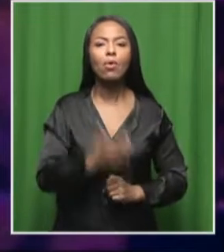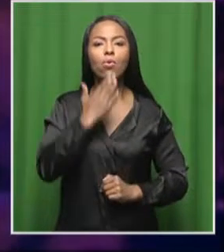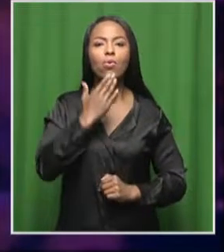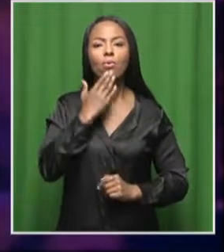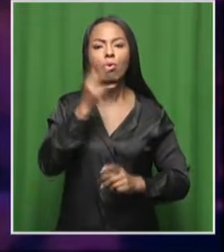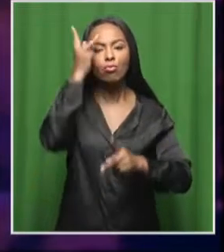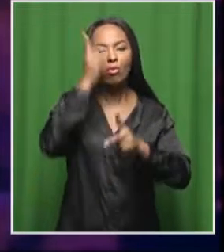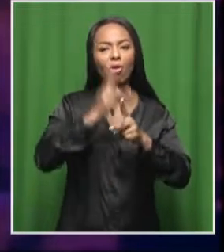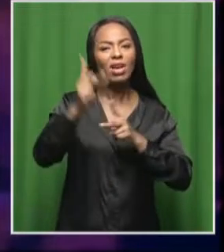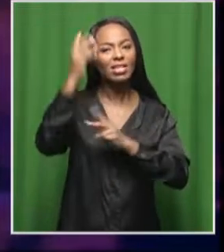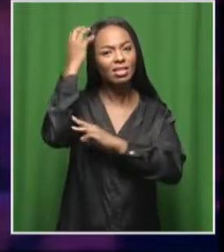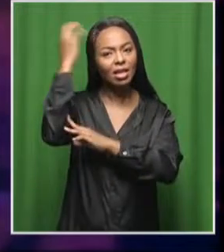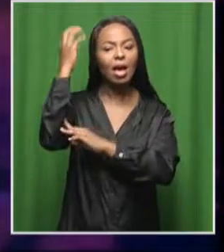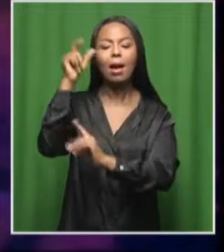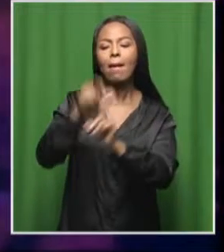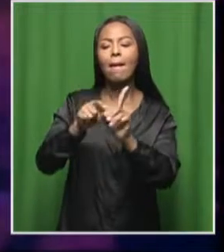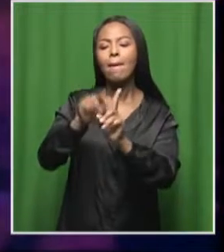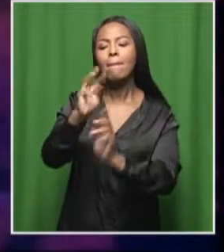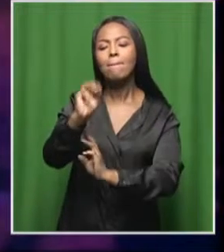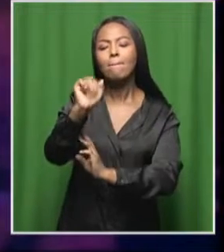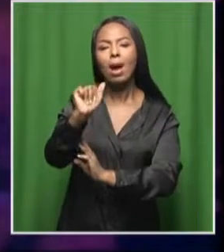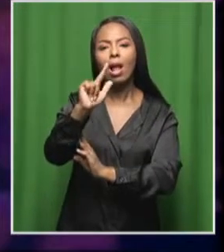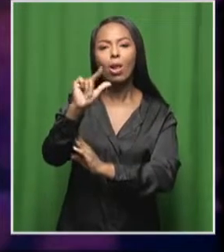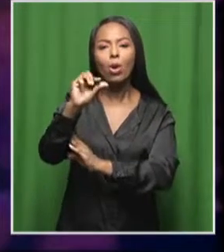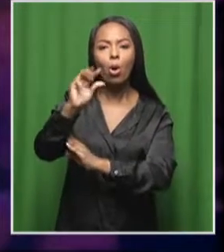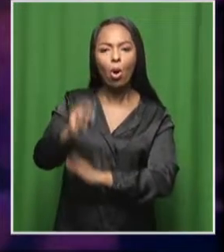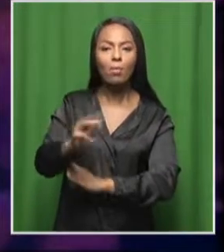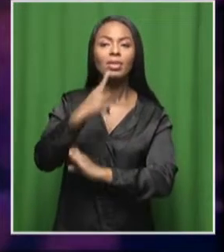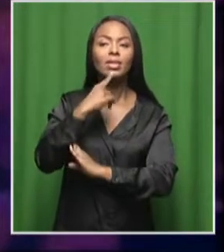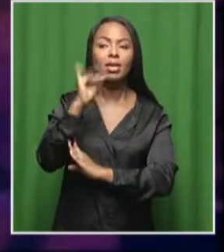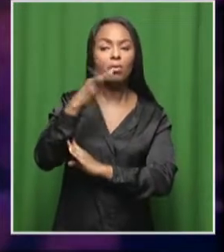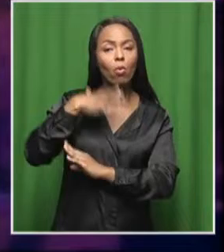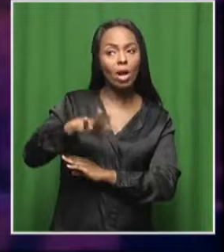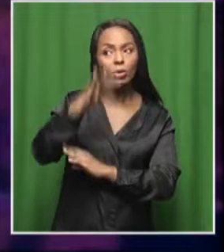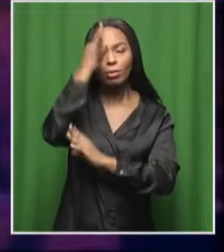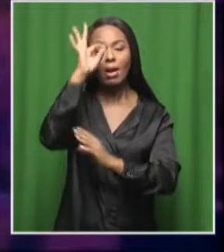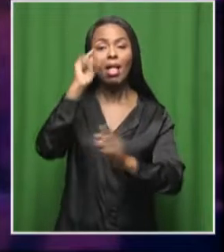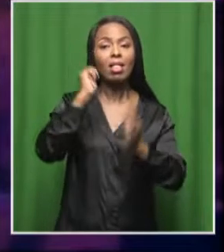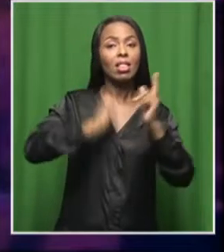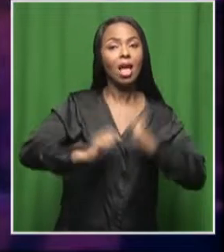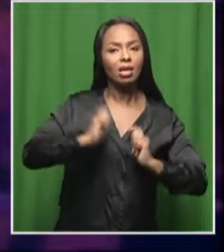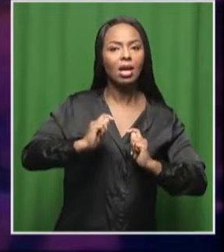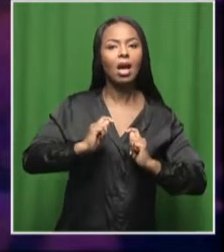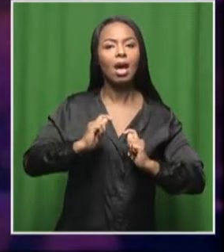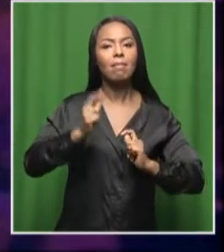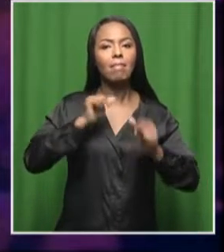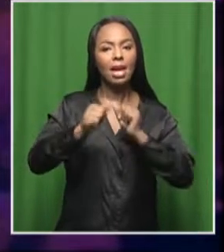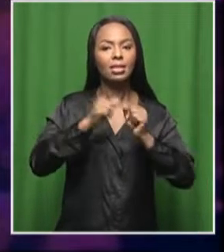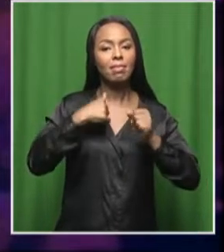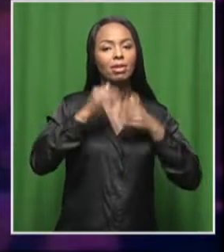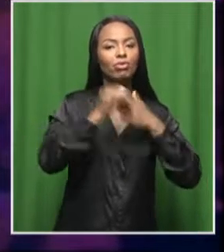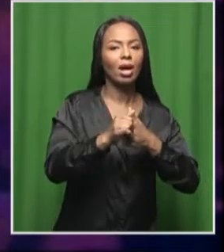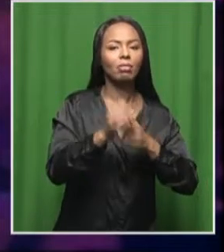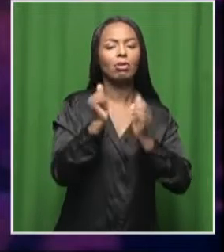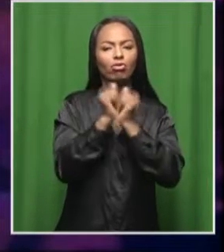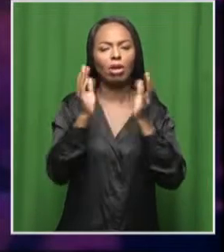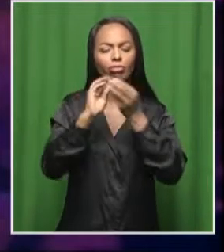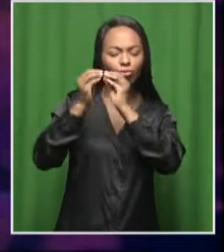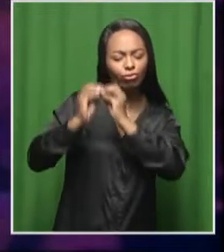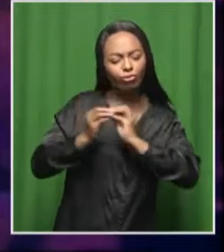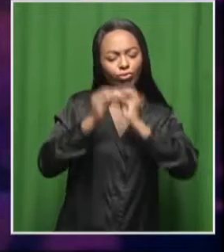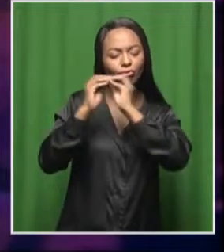and said, we want to do this show. And he said, if you want to do it at the State Theatre, you better direct it. So I started waiting on it. So I did it a couple of years